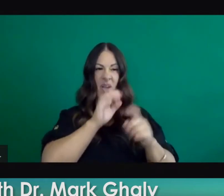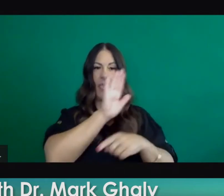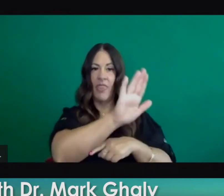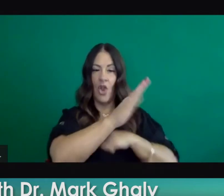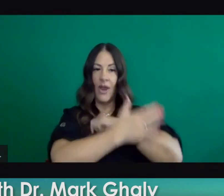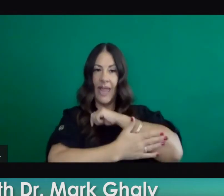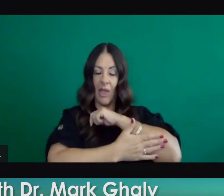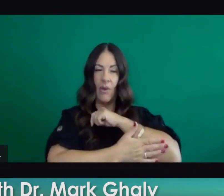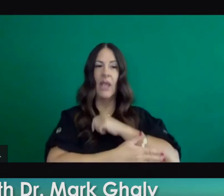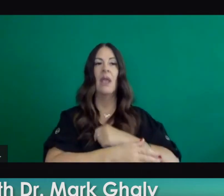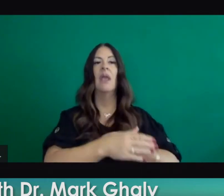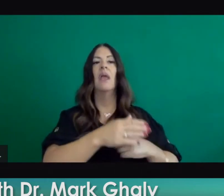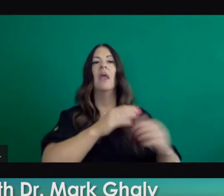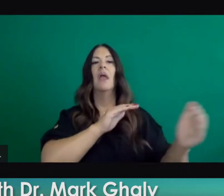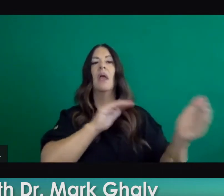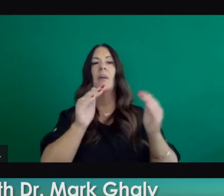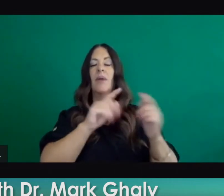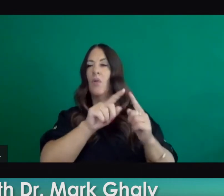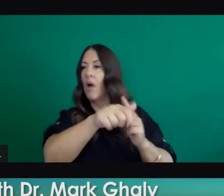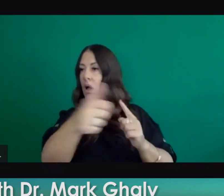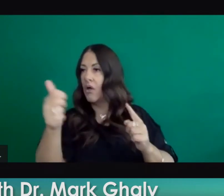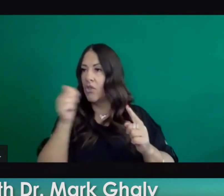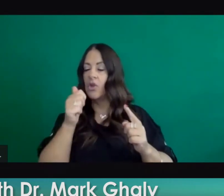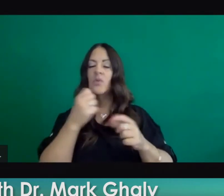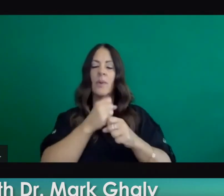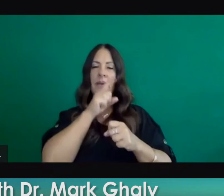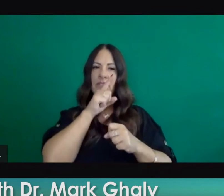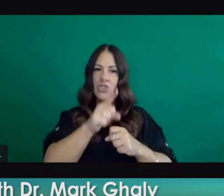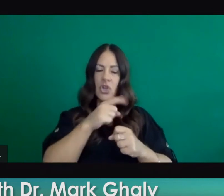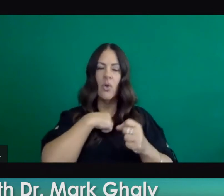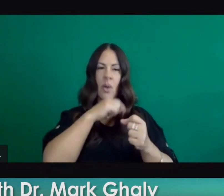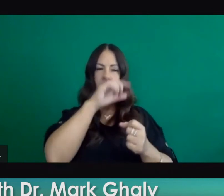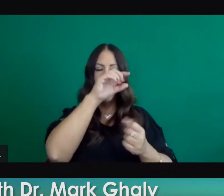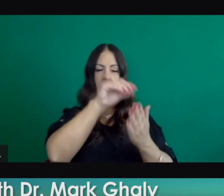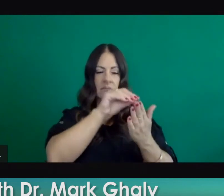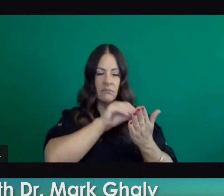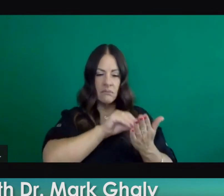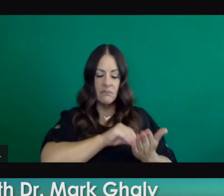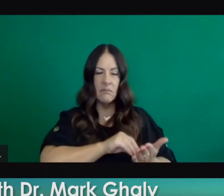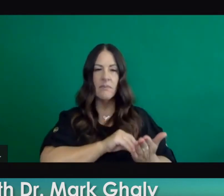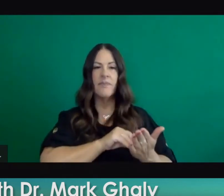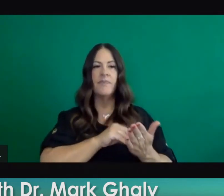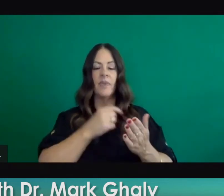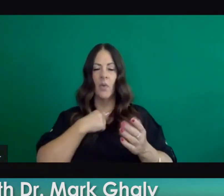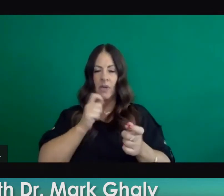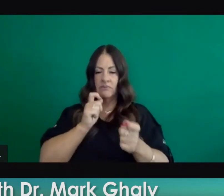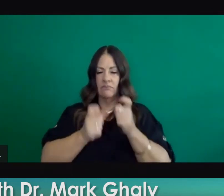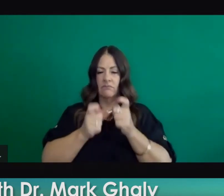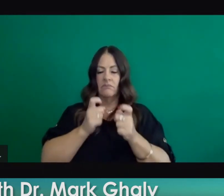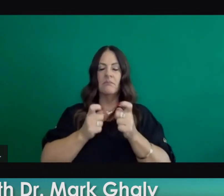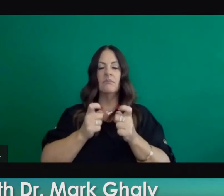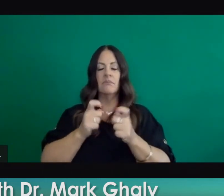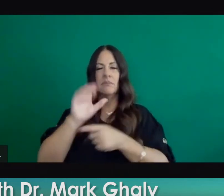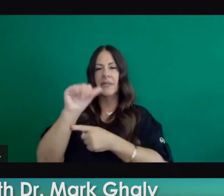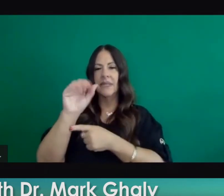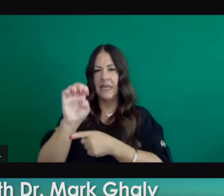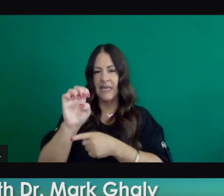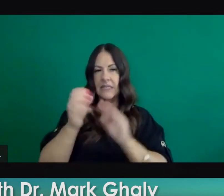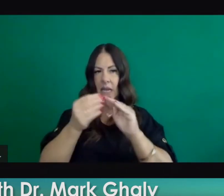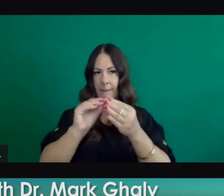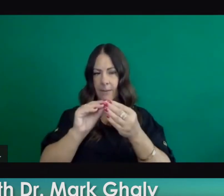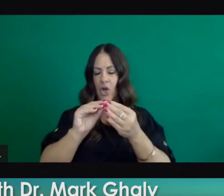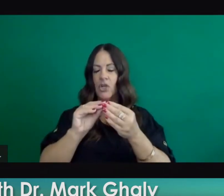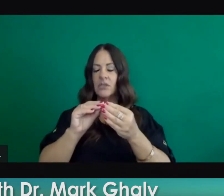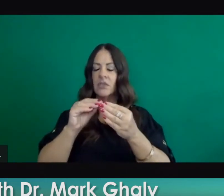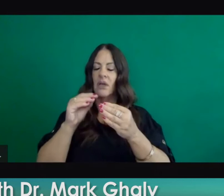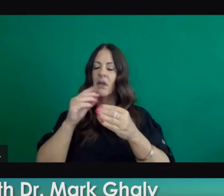more. And so making sure that we're adjusting the case rate accordingly based on the number of tests